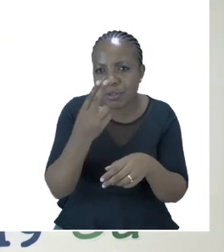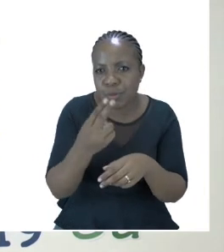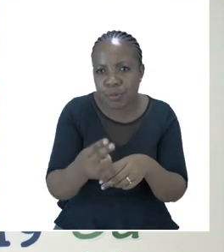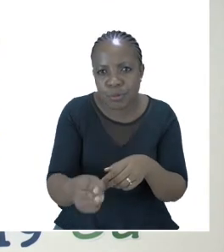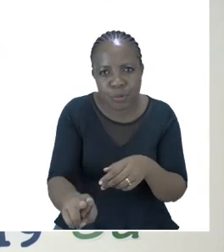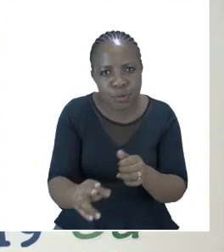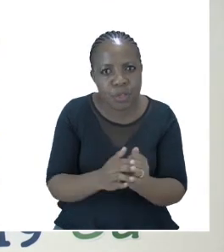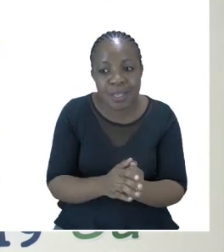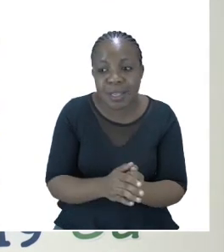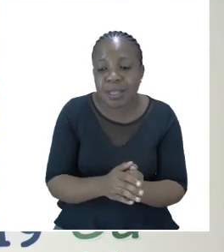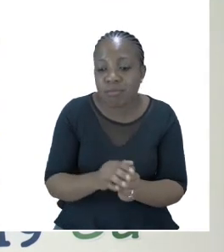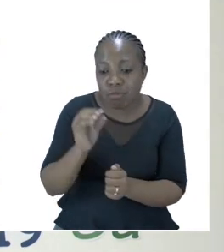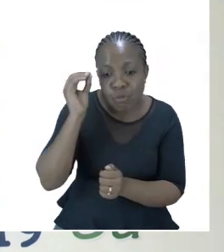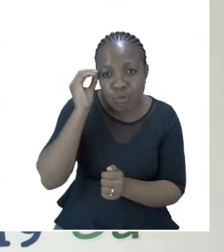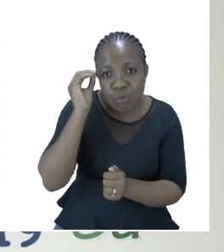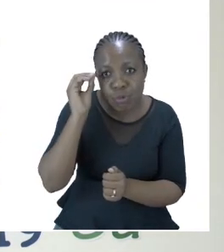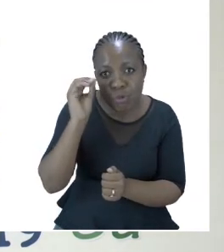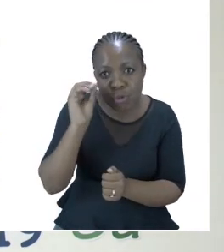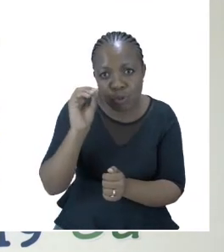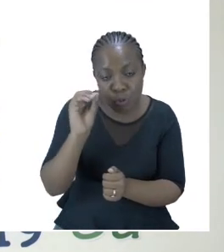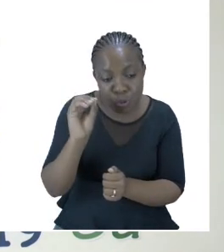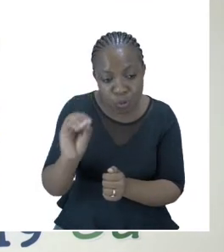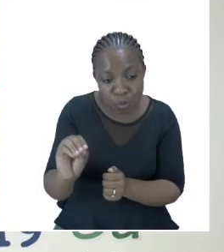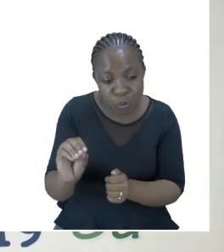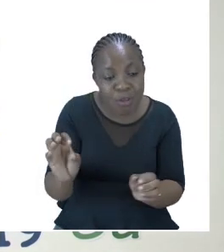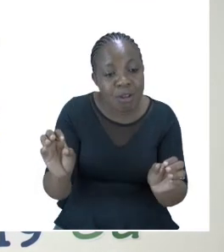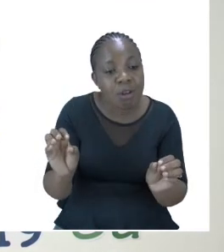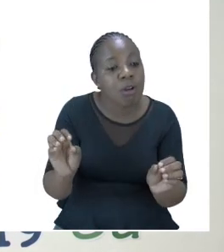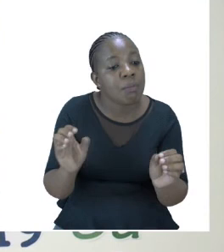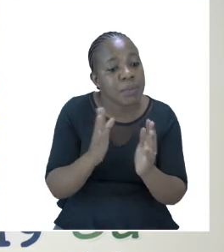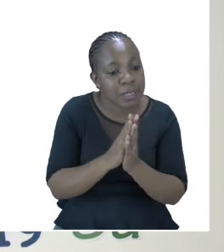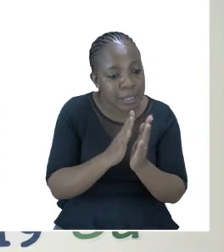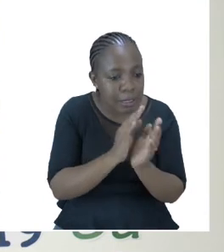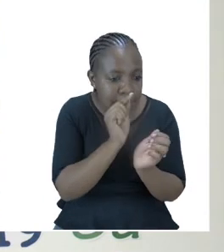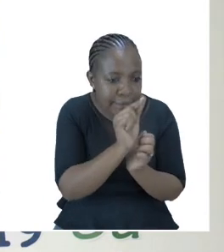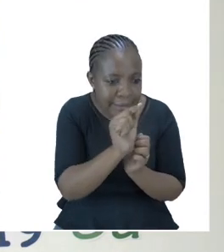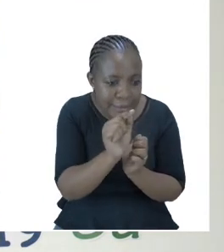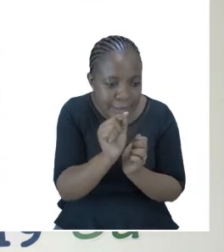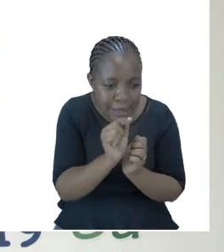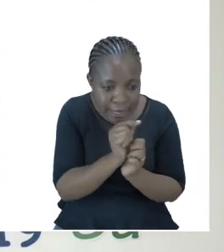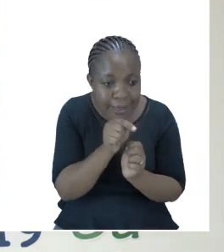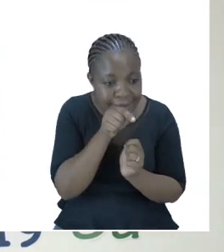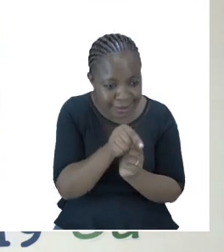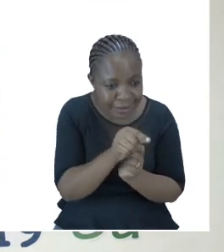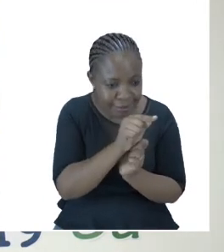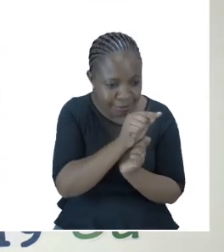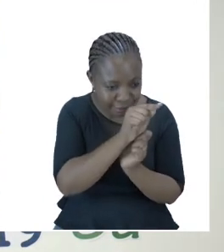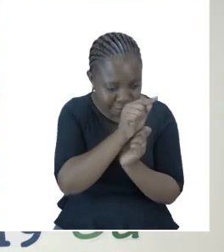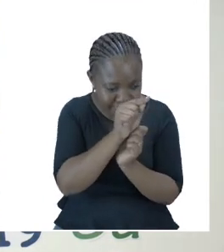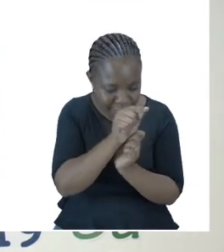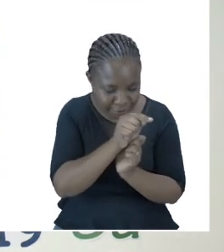2, you can always go back to the one that has been traced or take a look at the example they have given